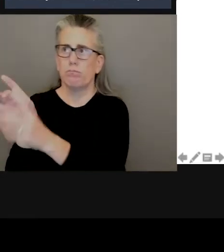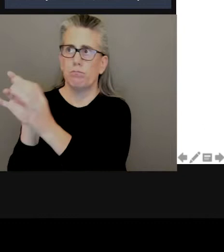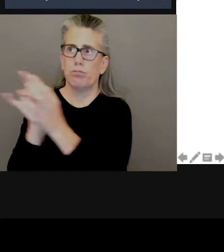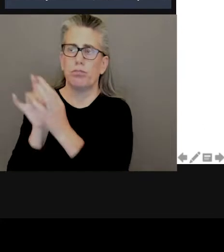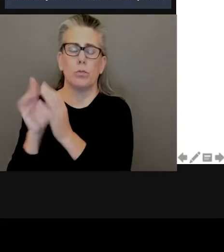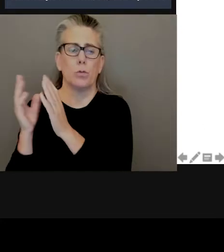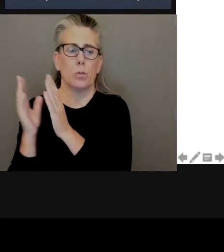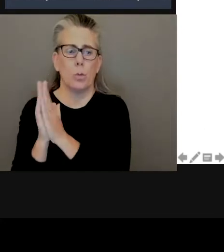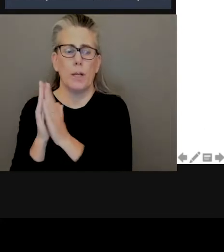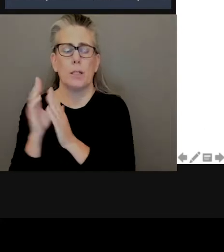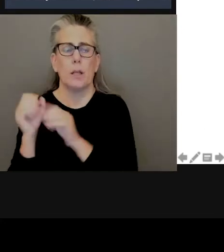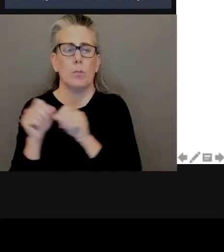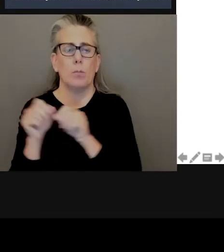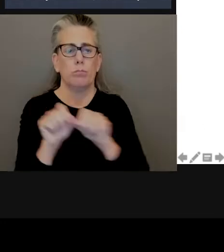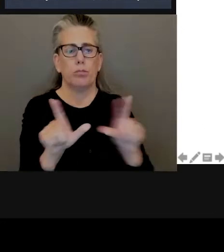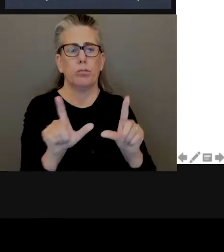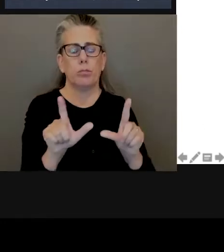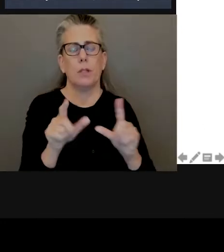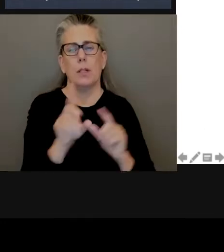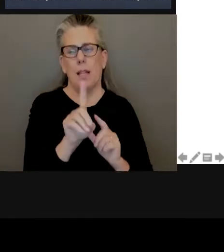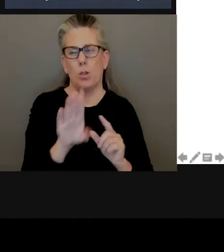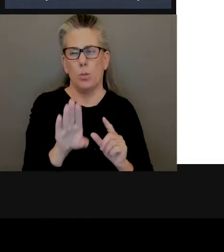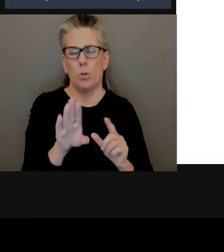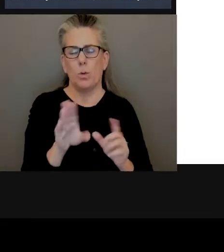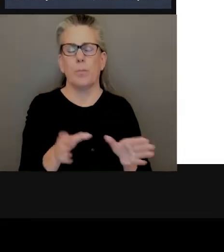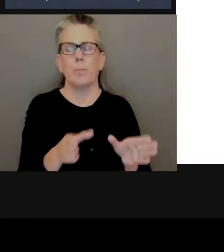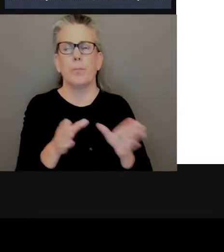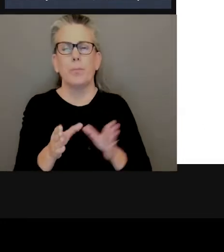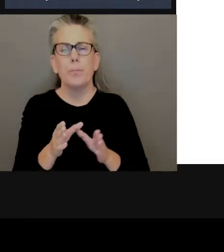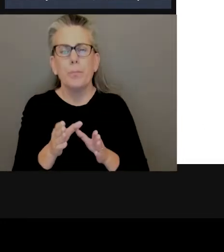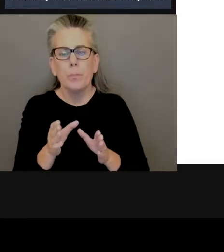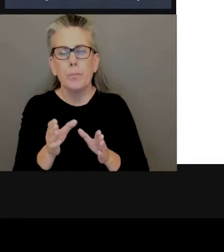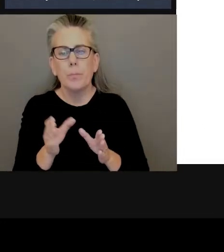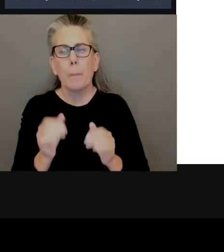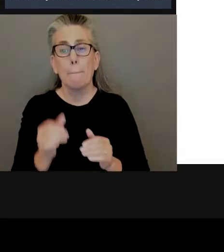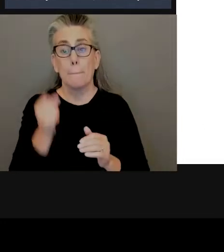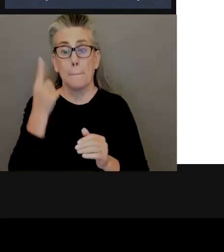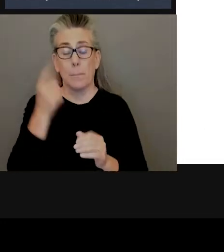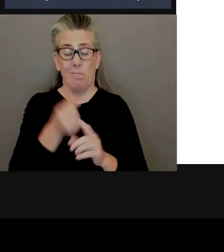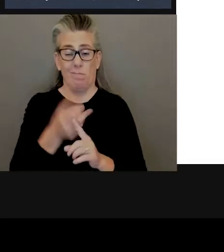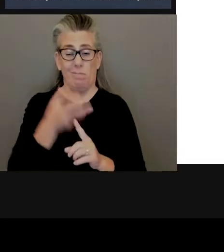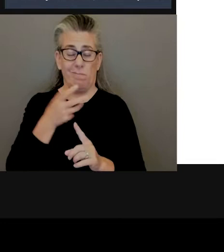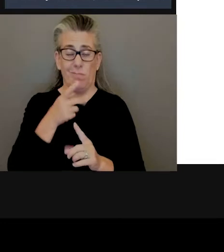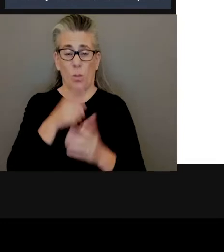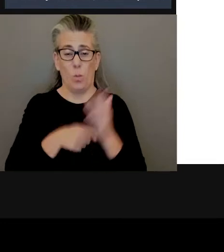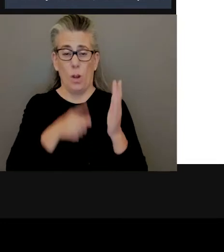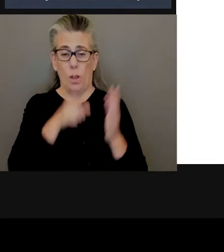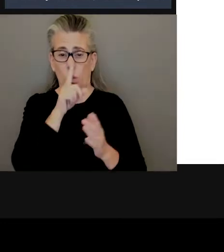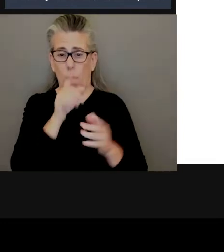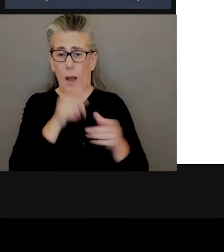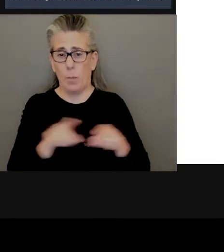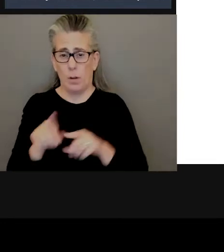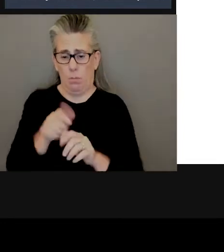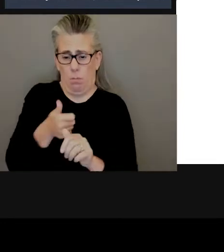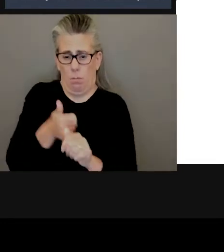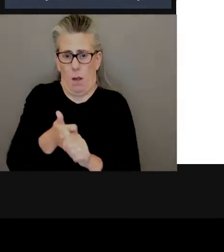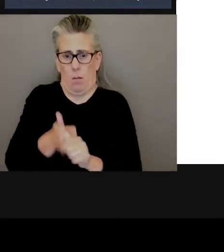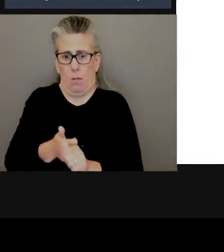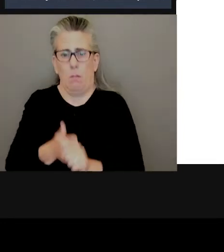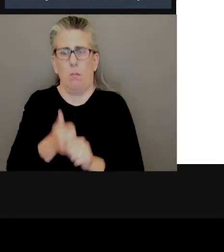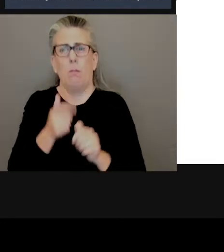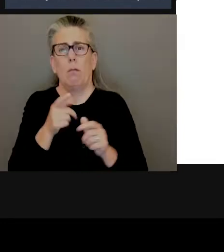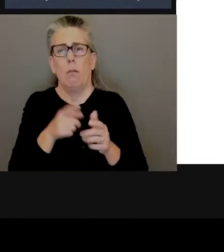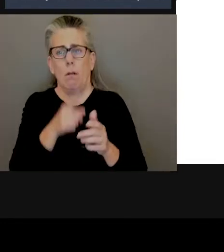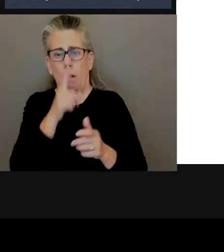dashboard. Right. So with this background understanding on how the user is getting authenticated and how he's getting logged into the Kubeflow